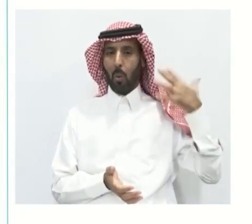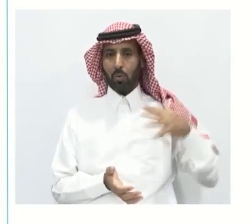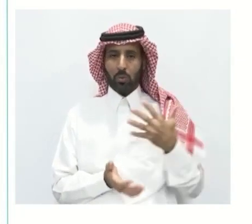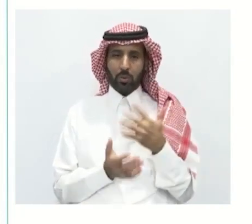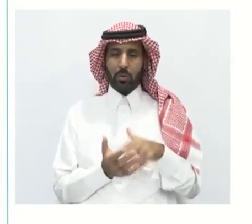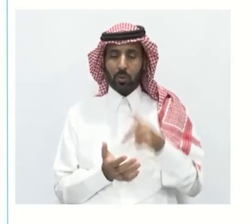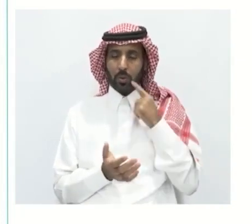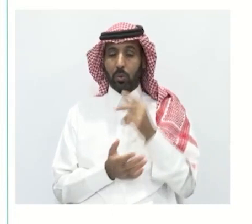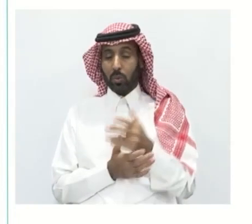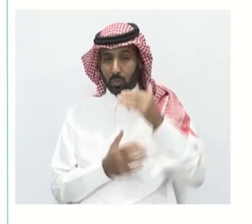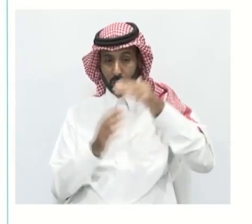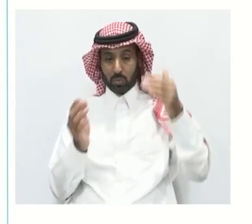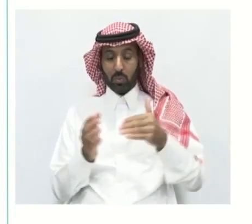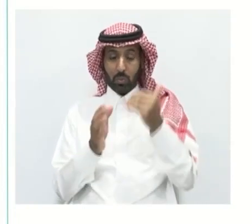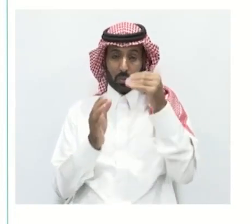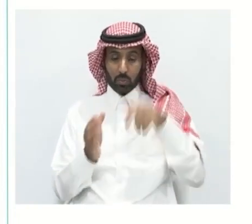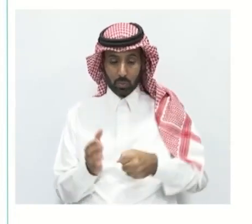of elevators.